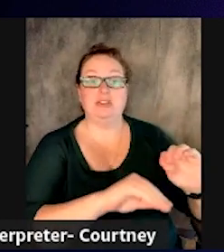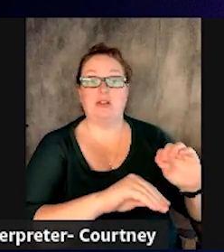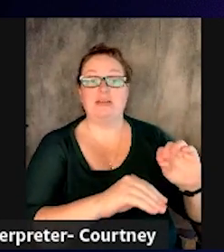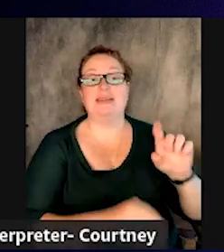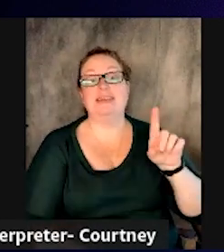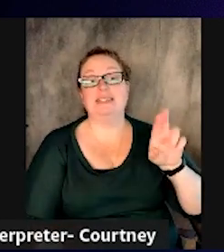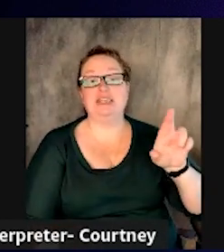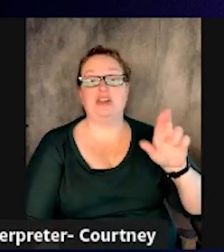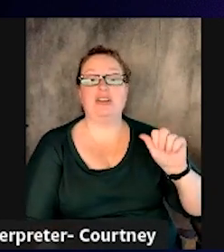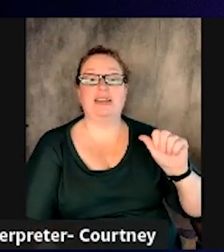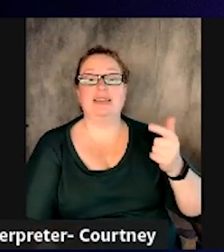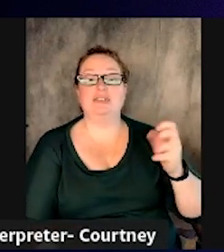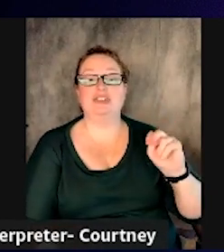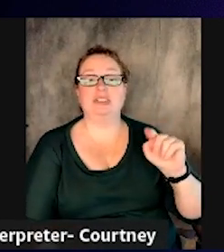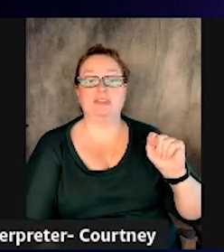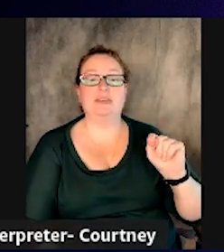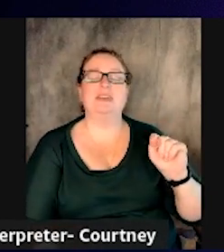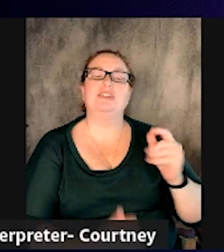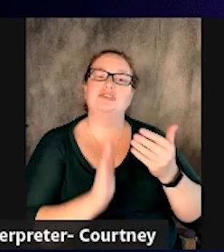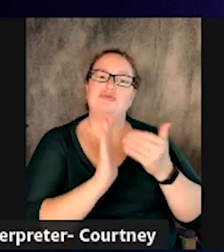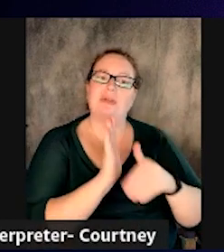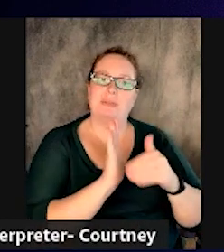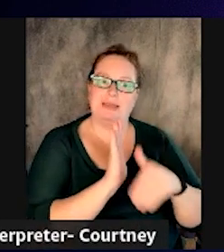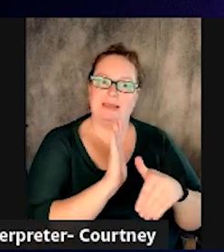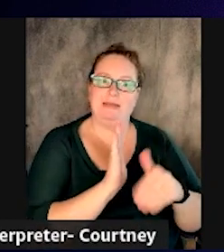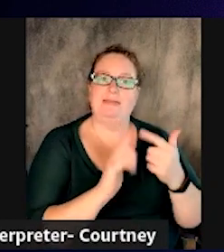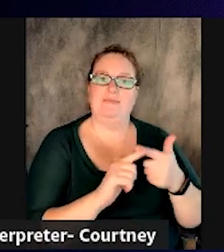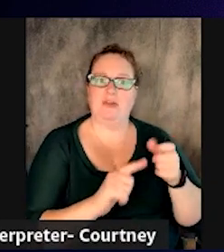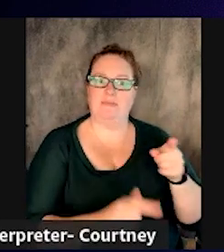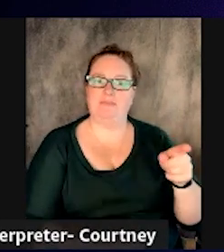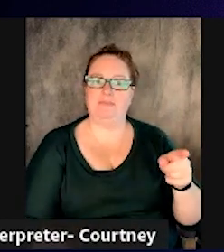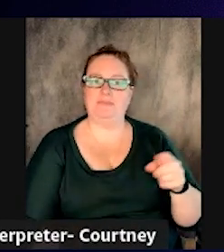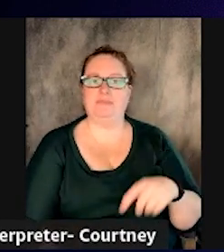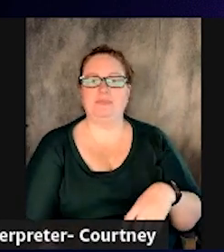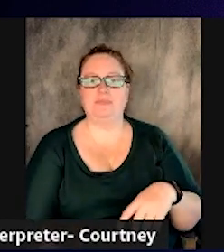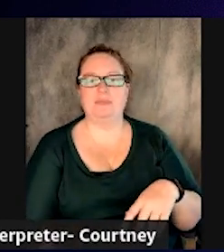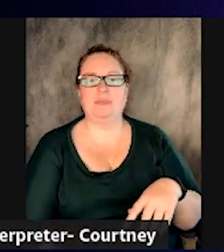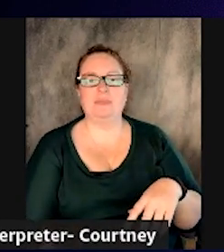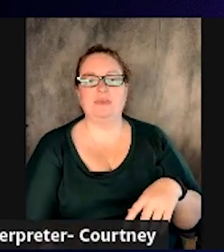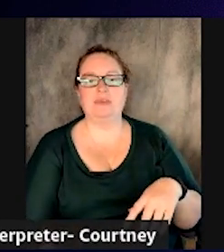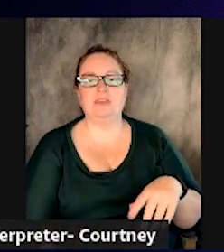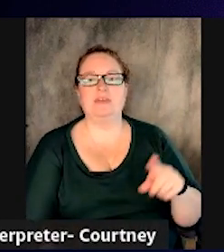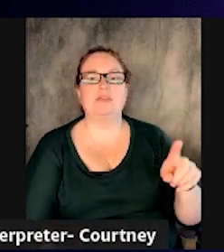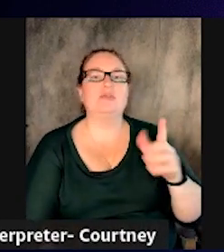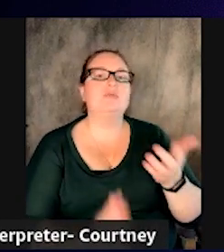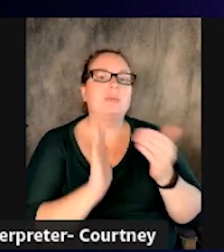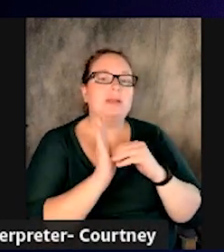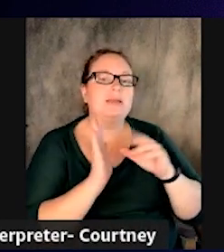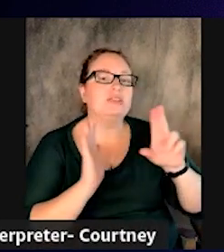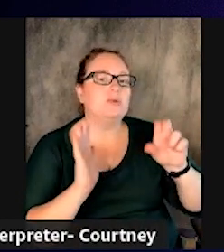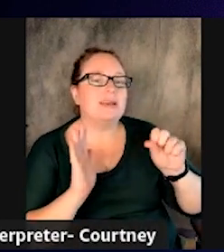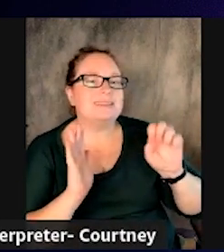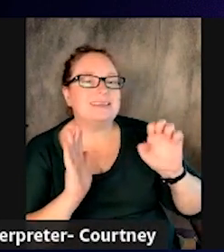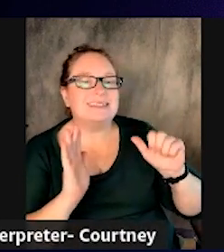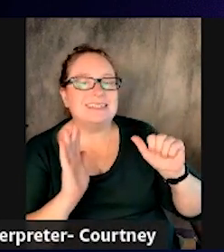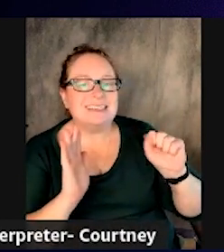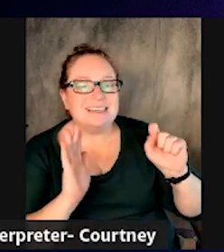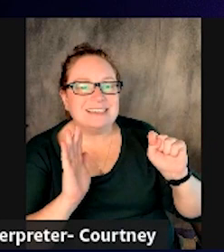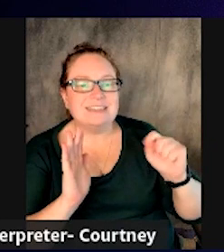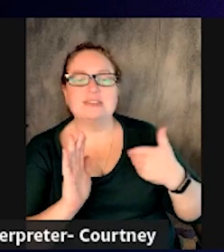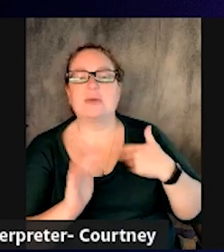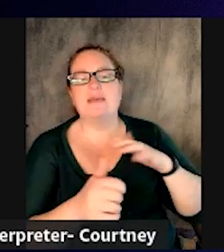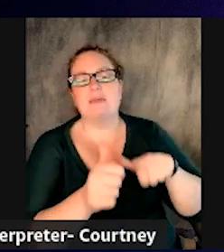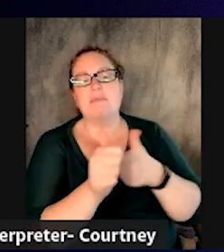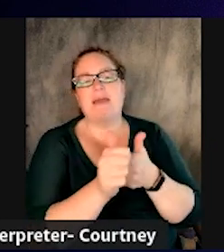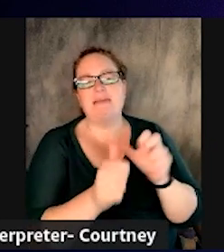DR agent to replicate from, I'm currently in Ireland, replicate into US East, so I have a backup site. That's one